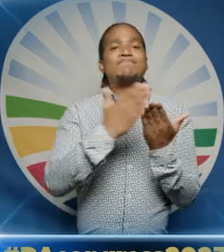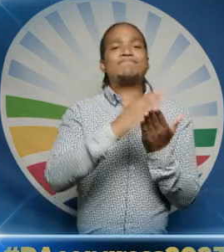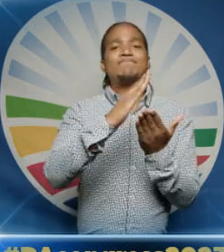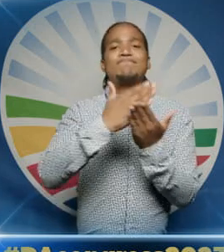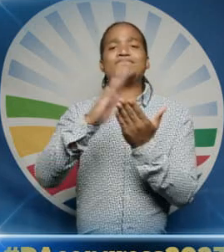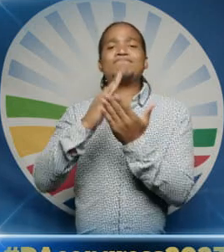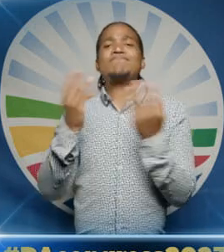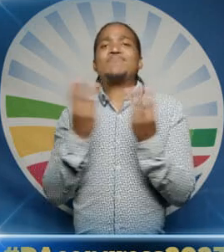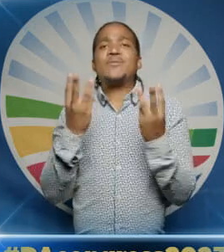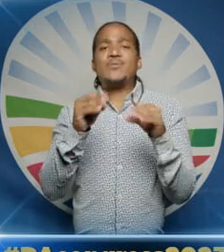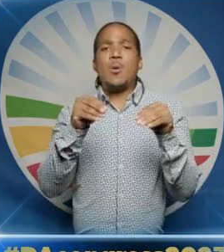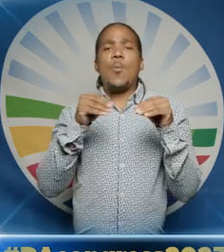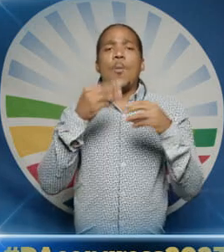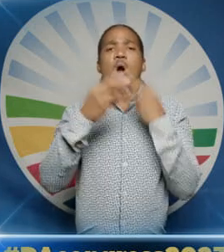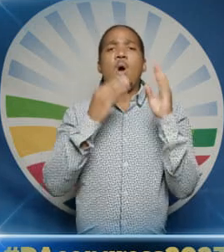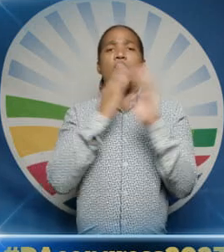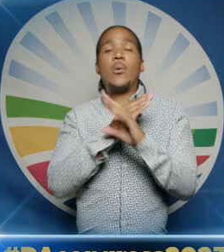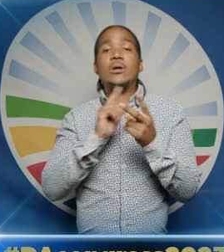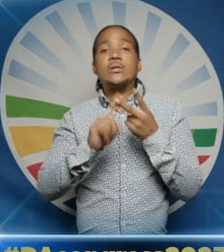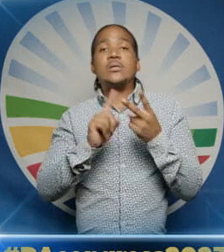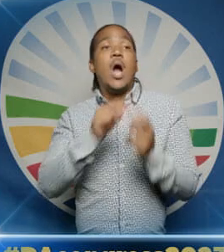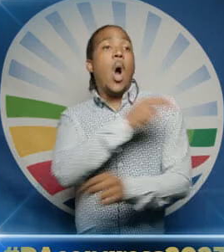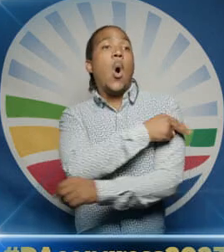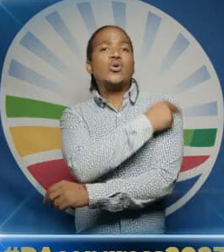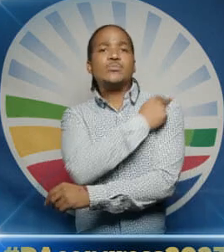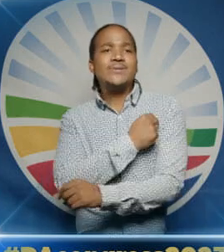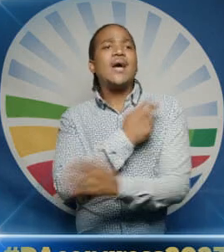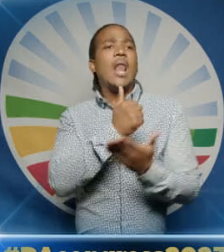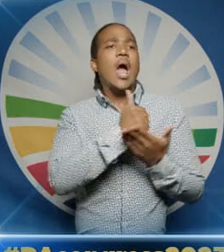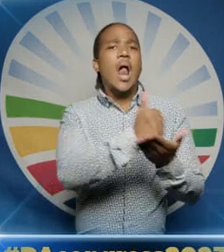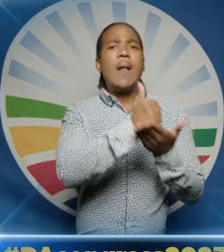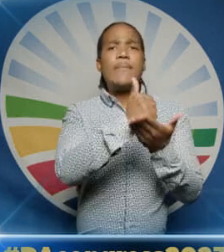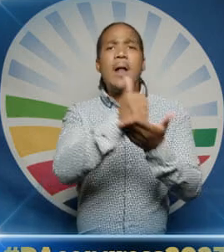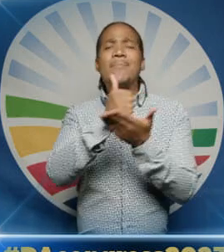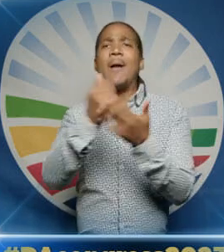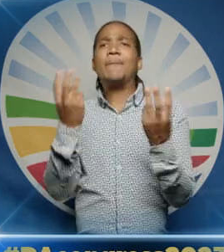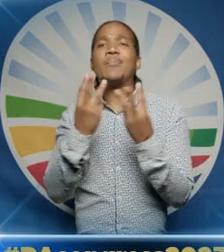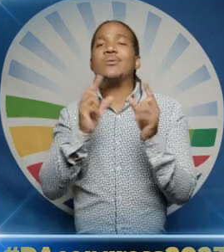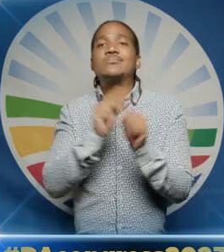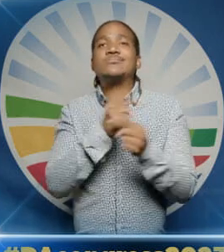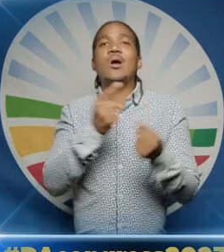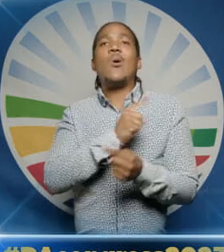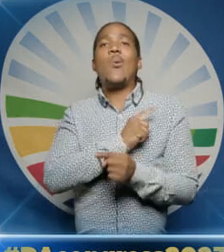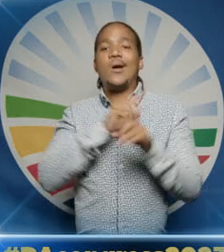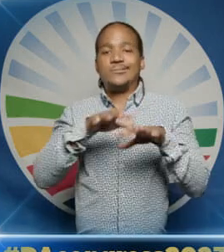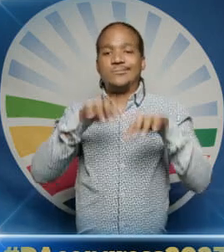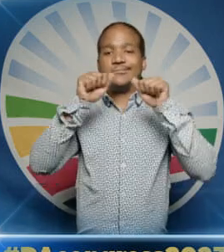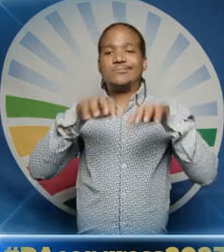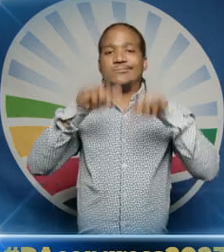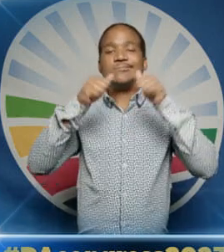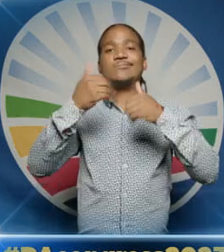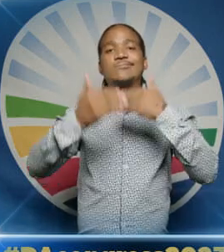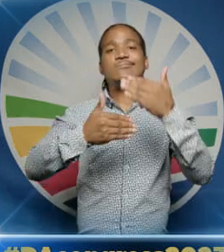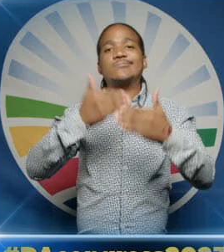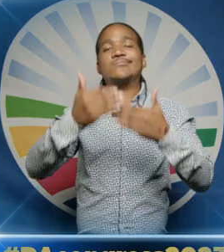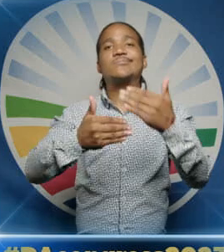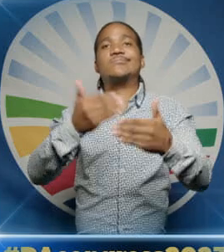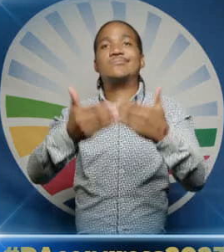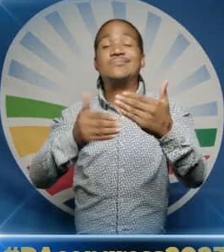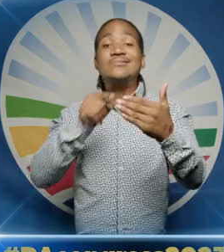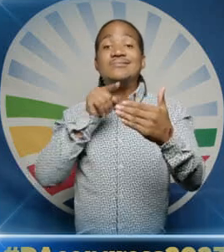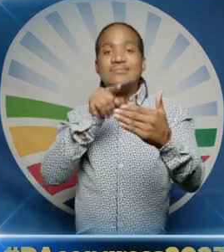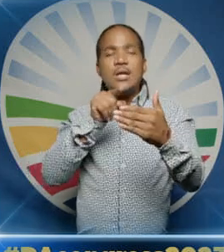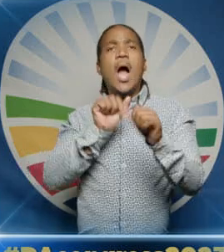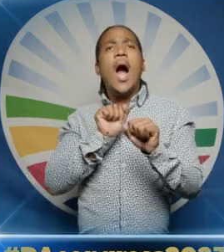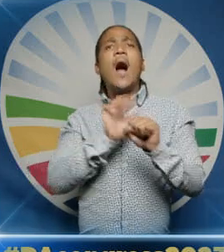queues. Hospitals cannot save the lives of people due to blackouts. Continuous power cuts have started to affect